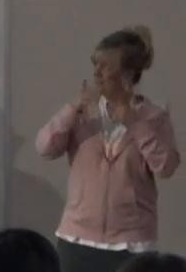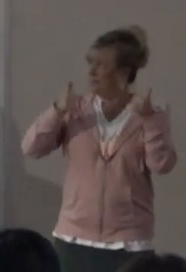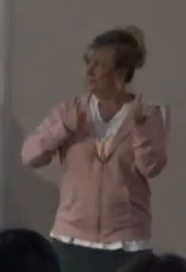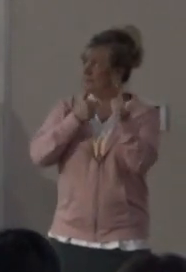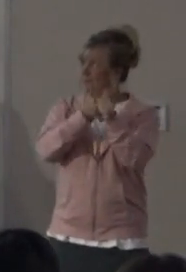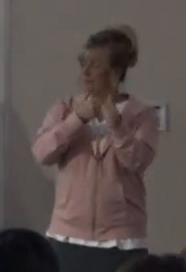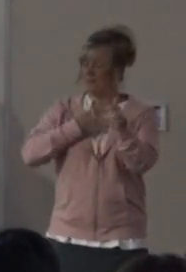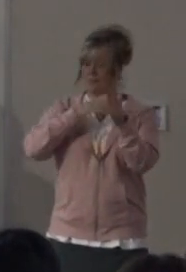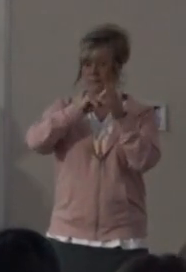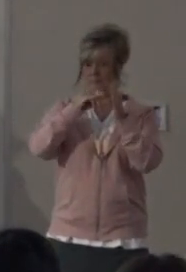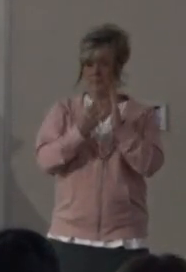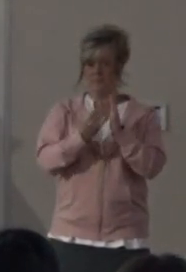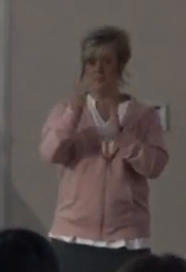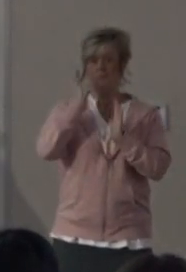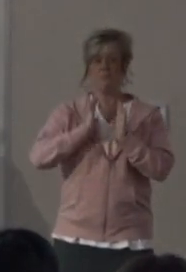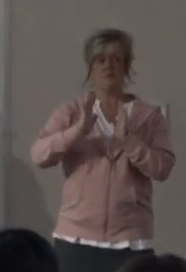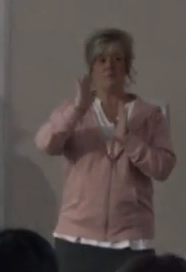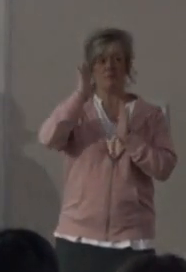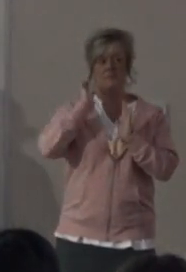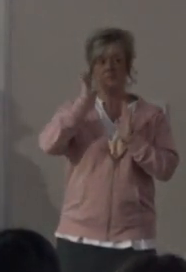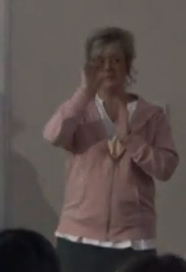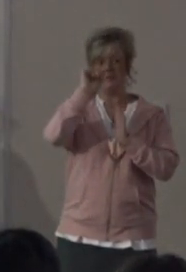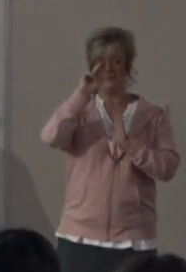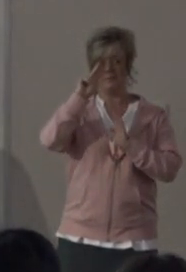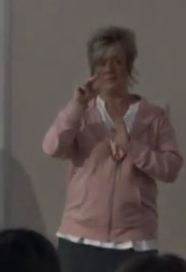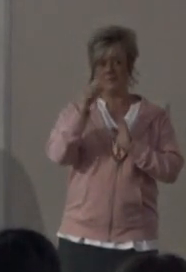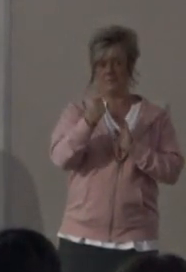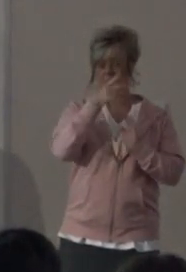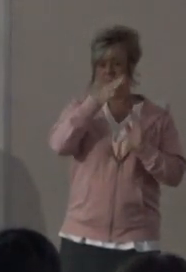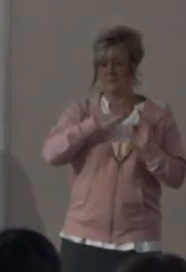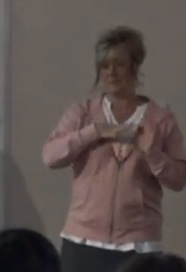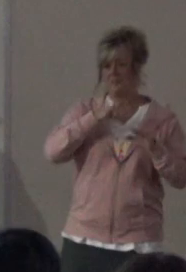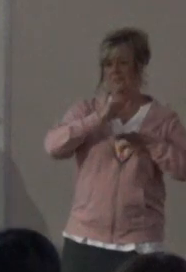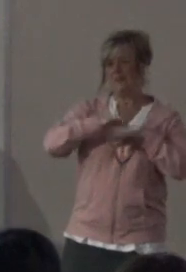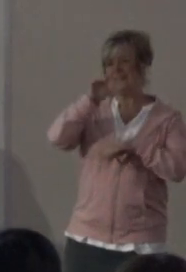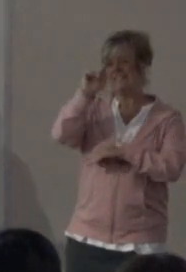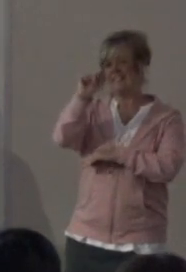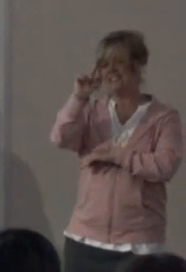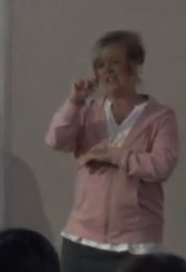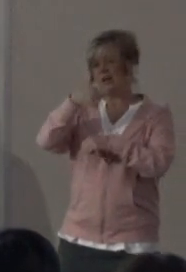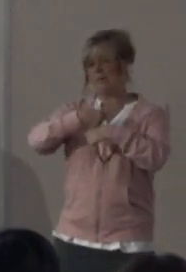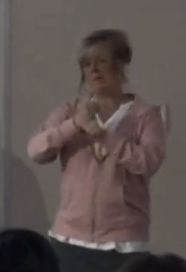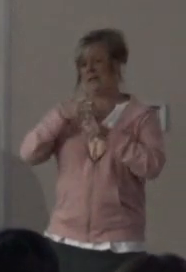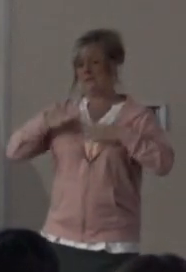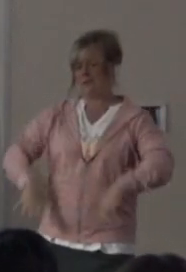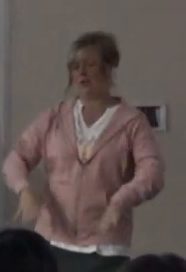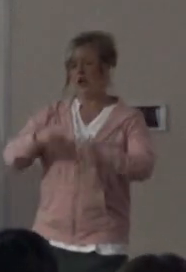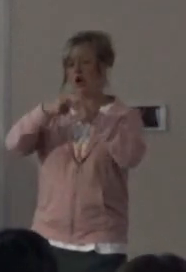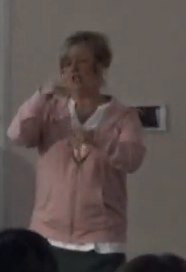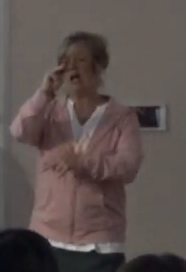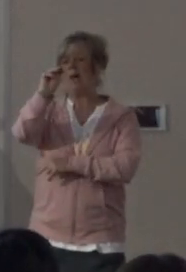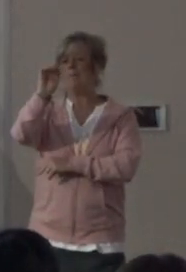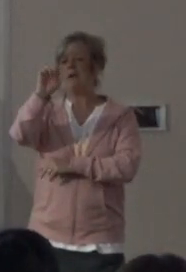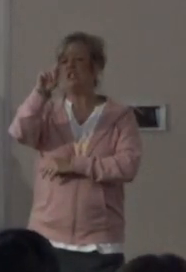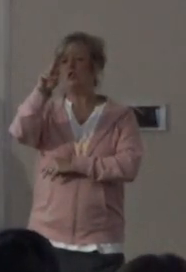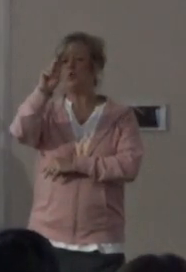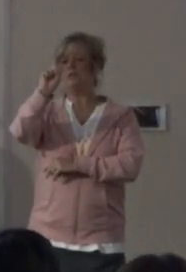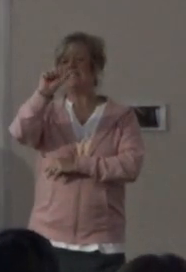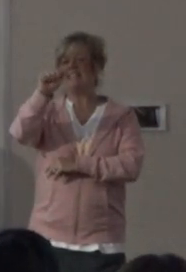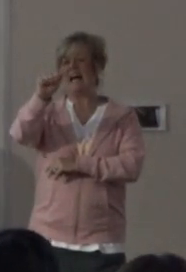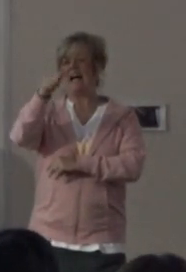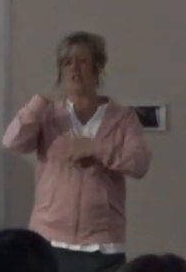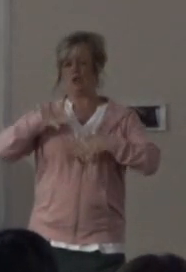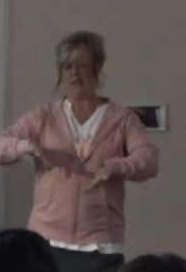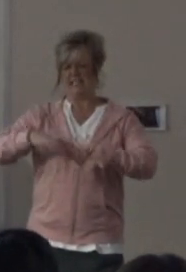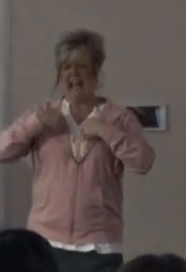project was that way back in August, this woman on TikTok, she made this dress, and she called it the Medusa dress. And it had snakes on it